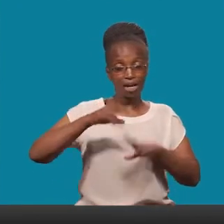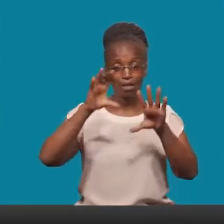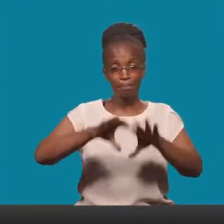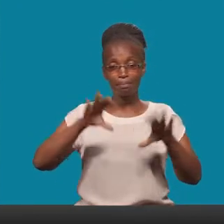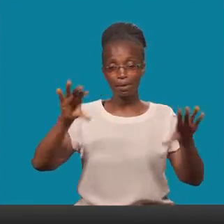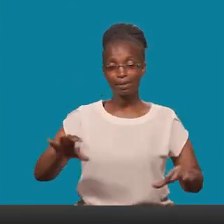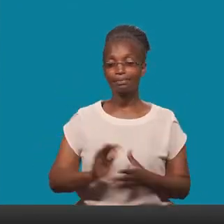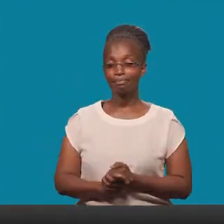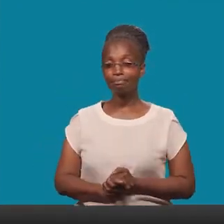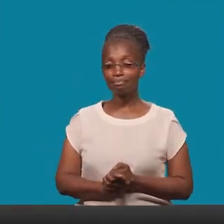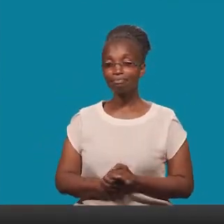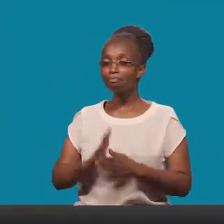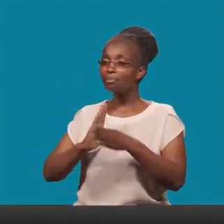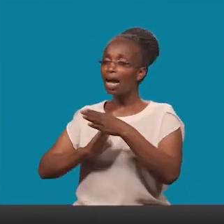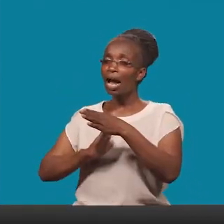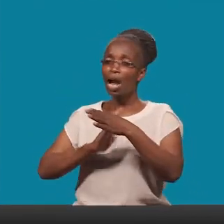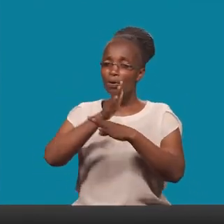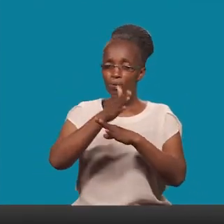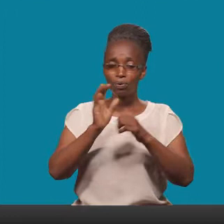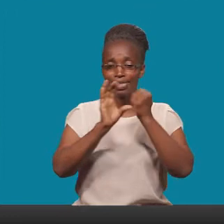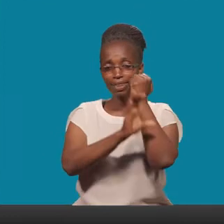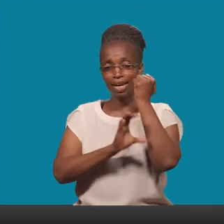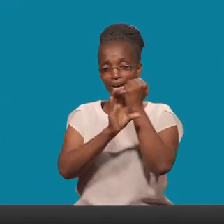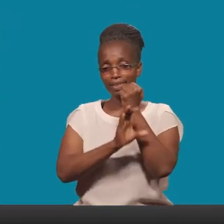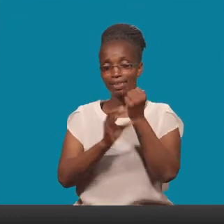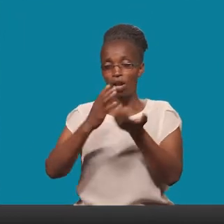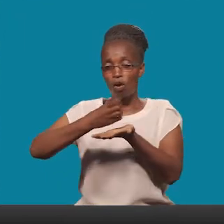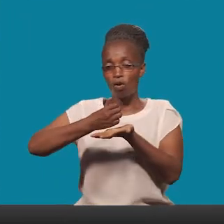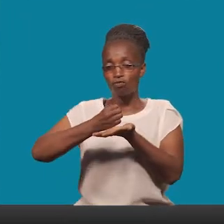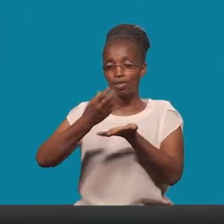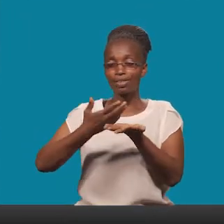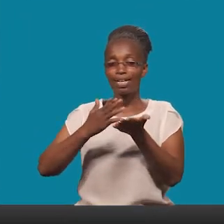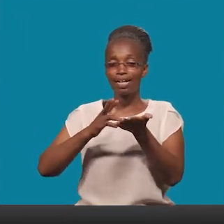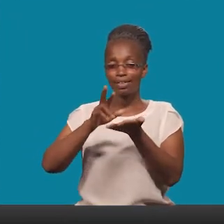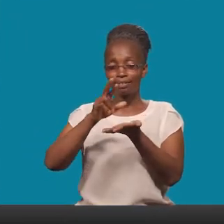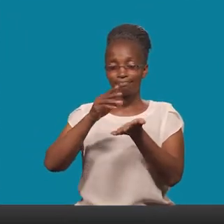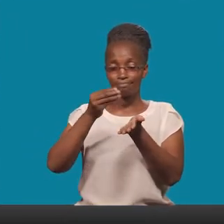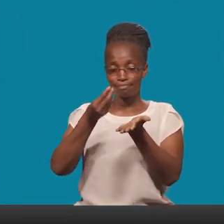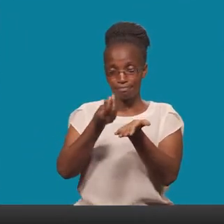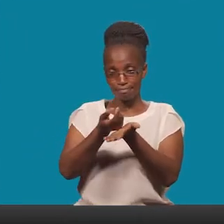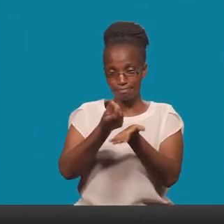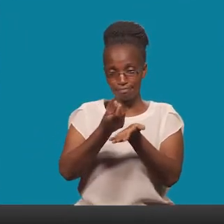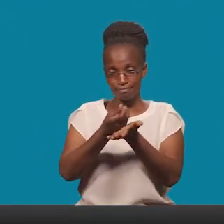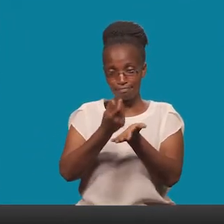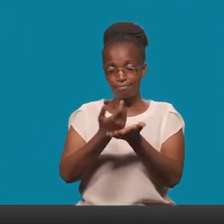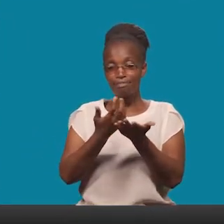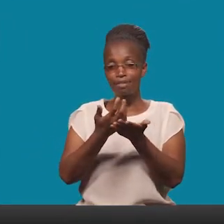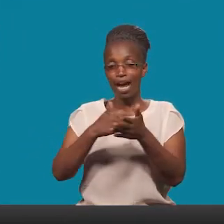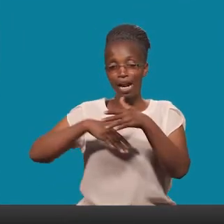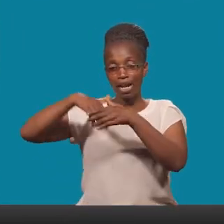za kigeni. Culture. Across the country, coffee rates for 2022 are